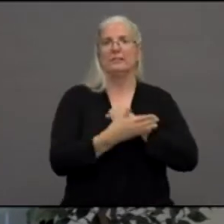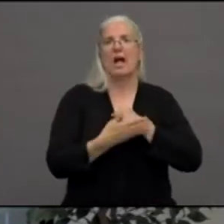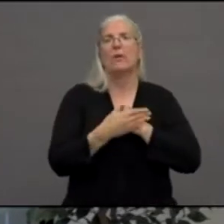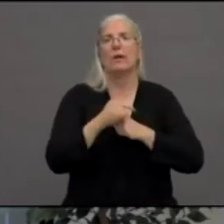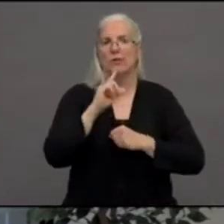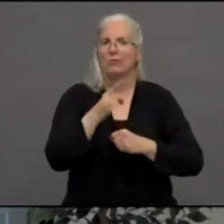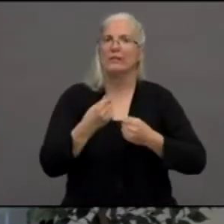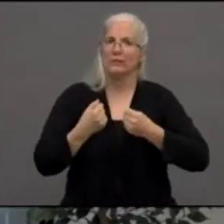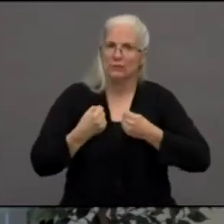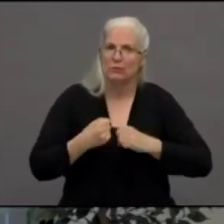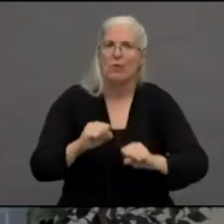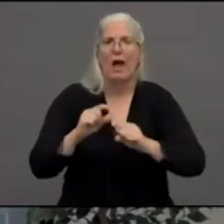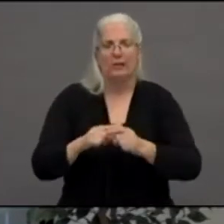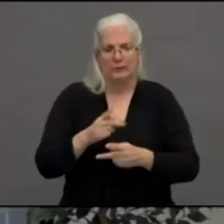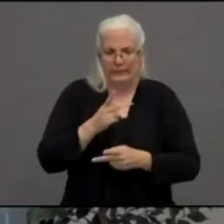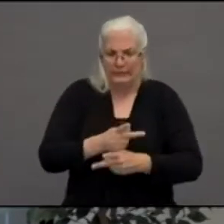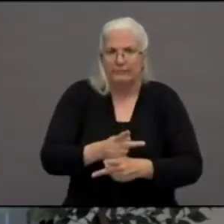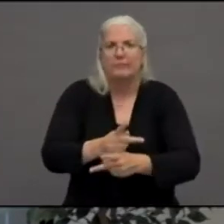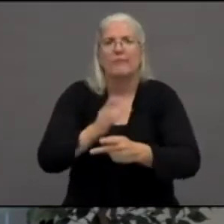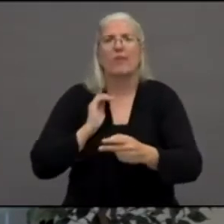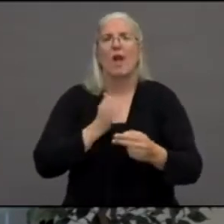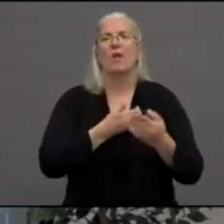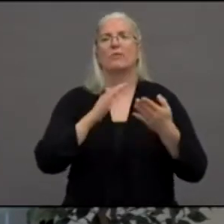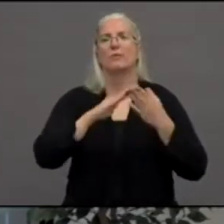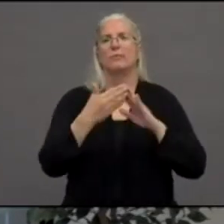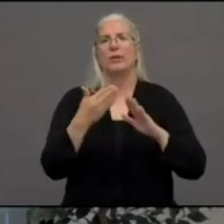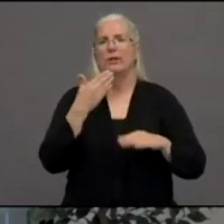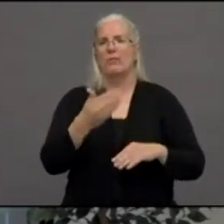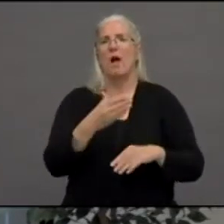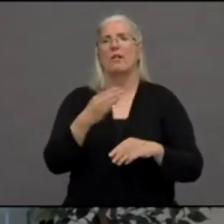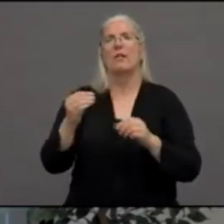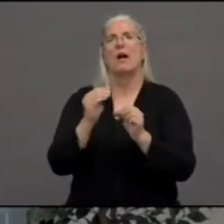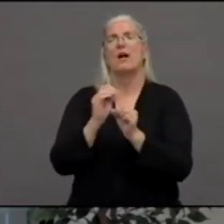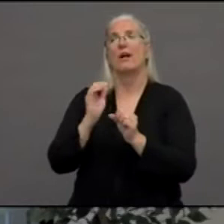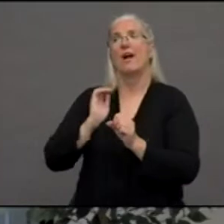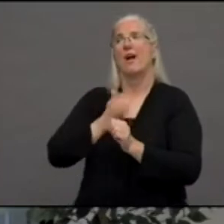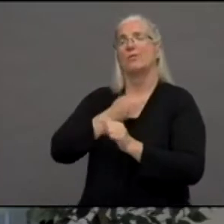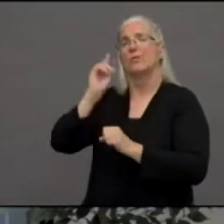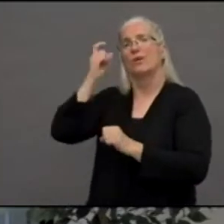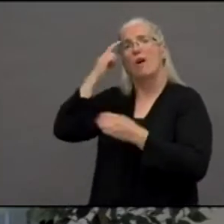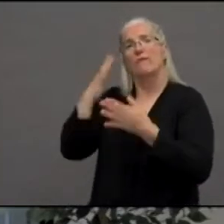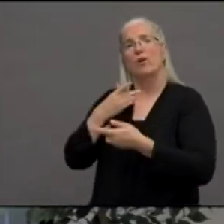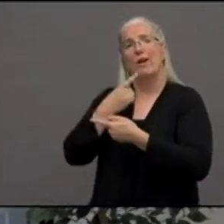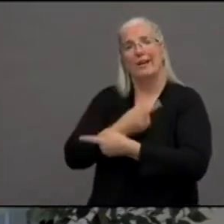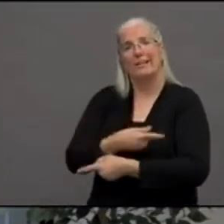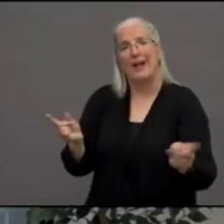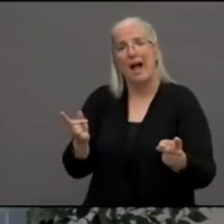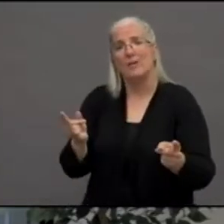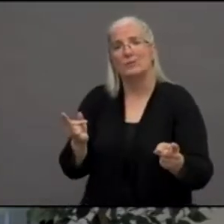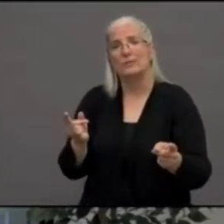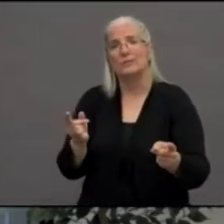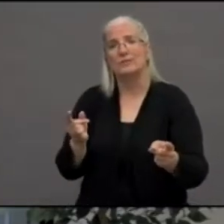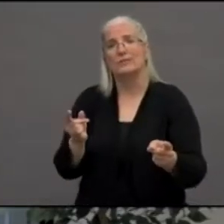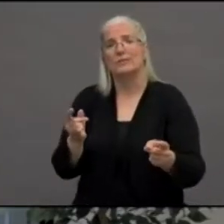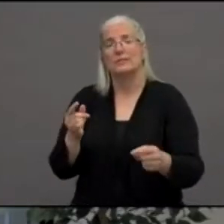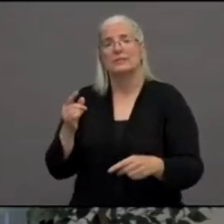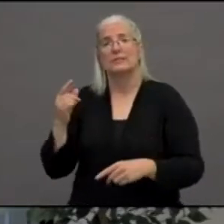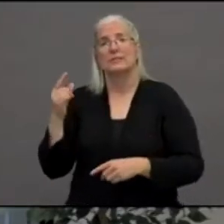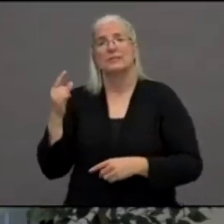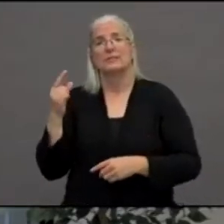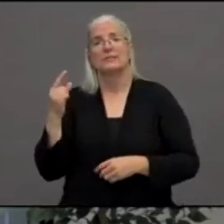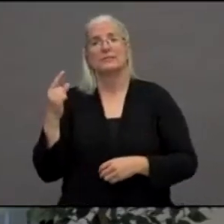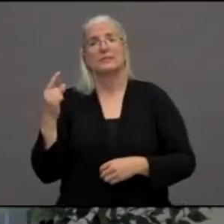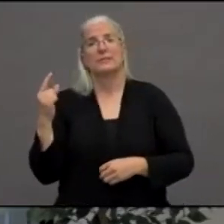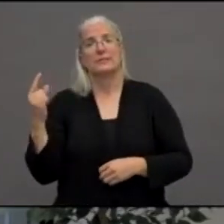as soon as the governor made the announcement, someone was coming from across the street at our EOC there